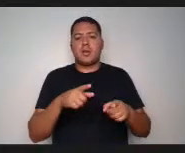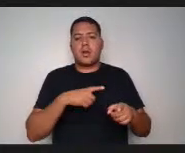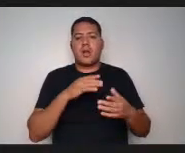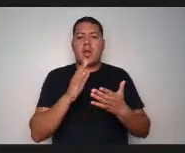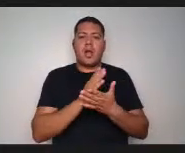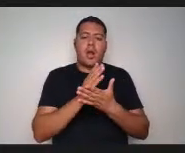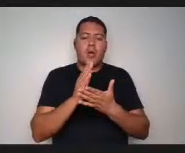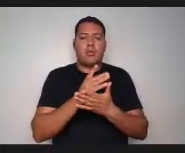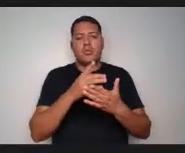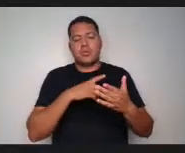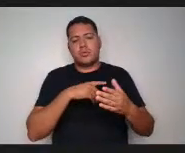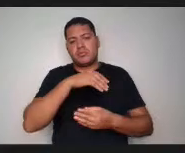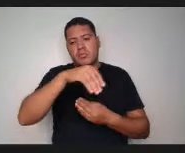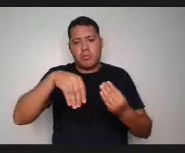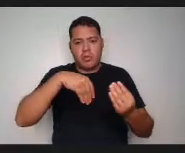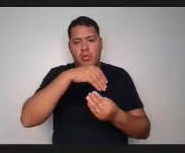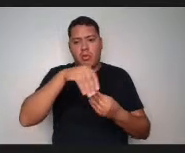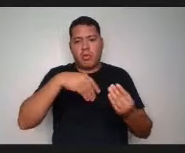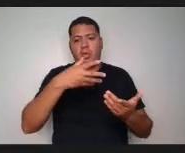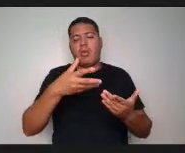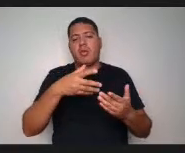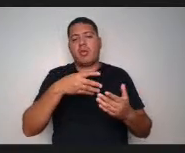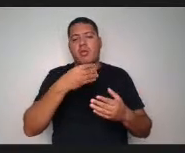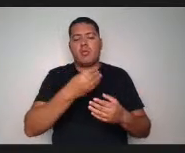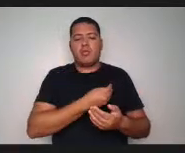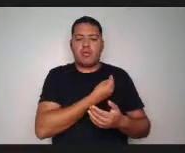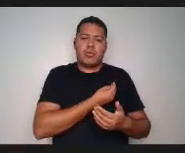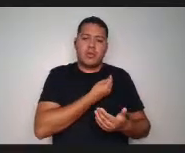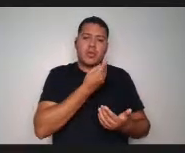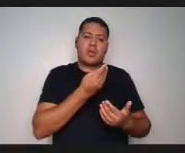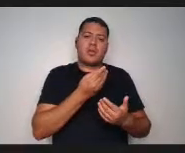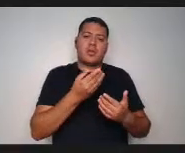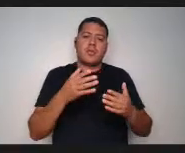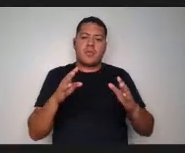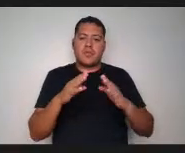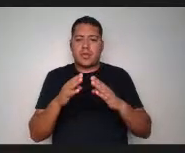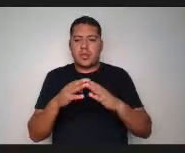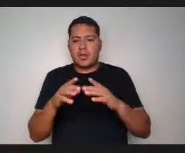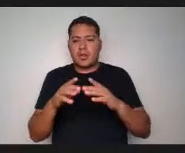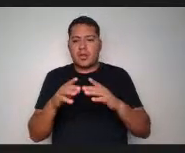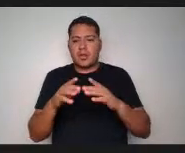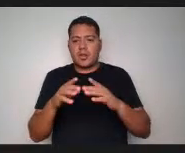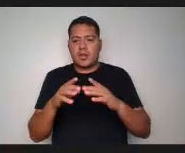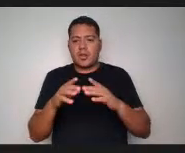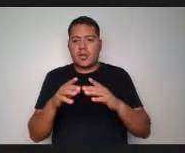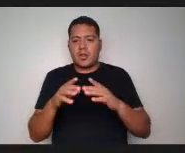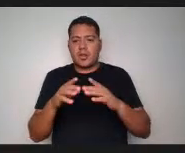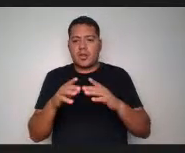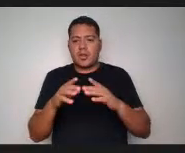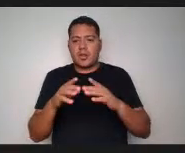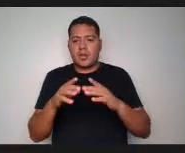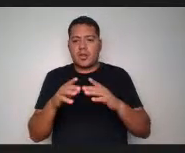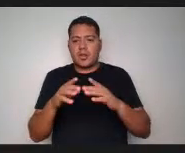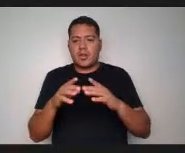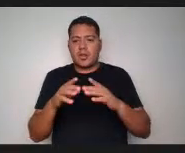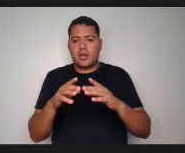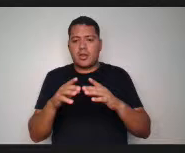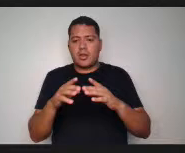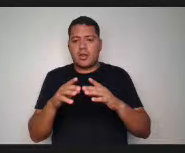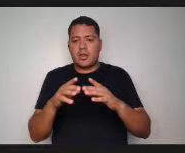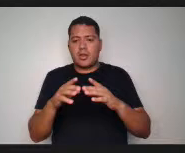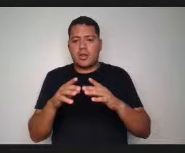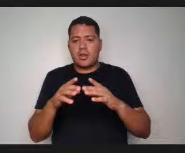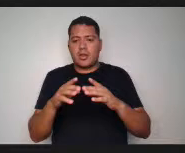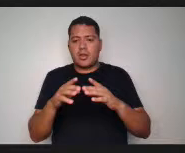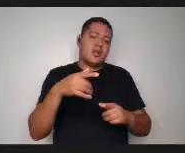are increasing. Zoom fatigue. As we went online, virtual